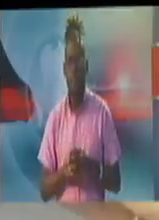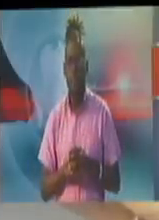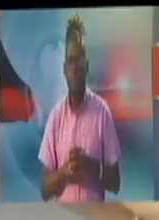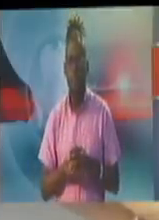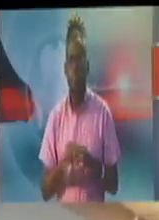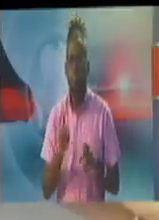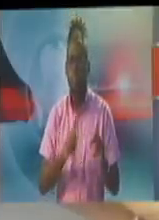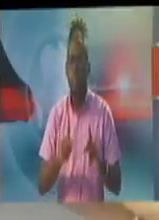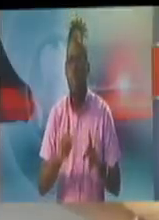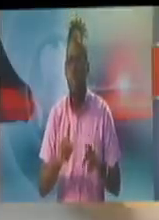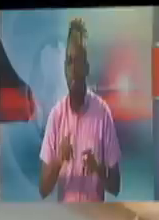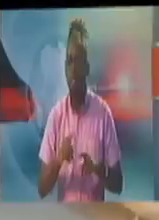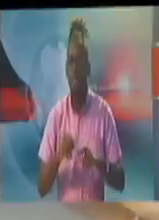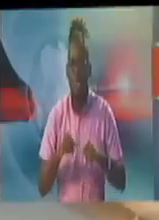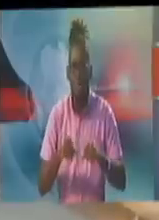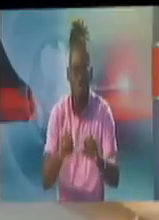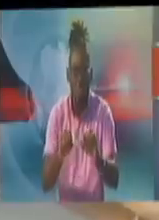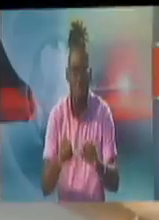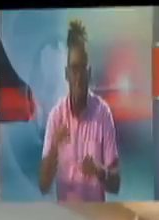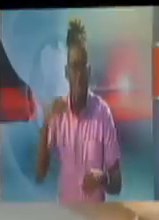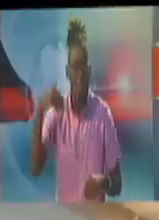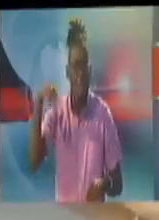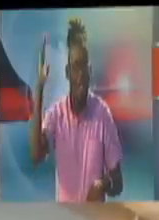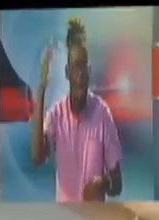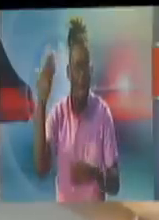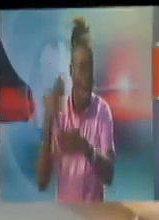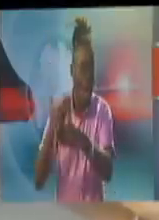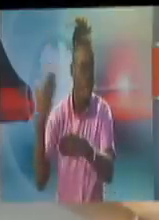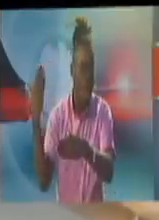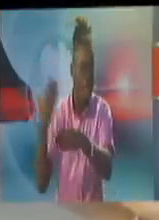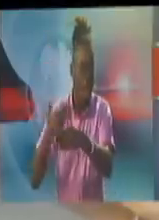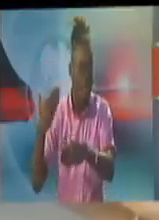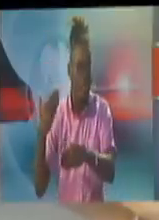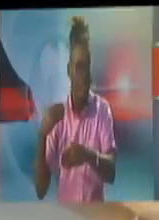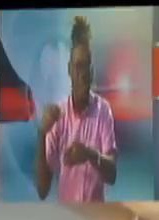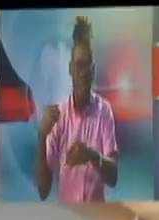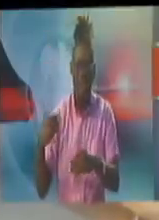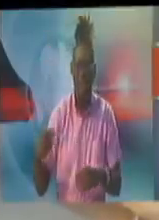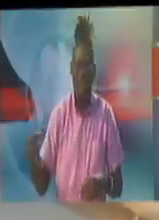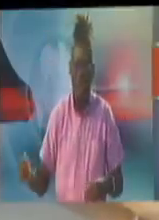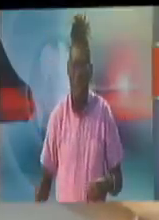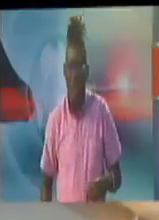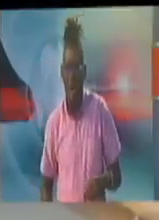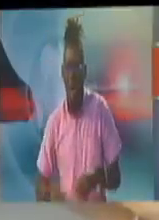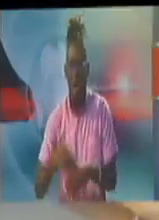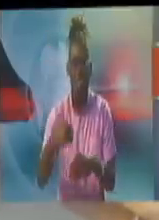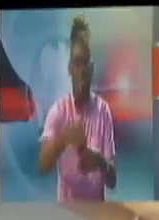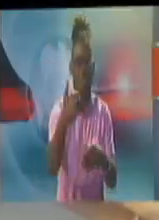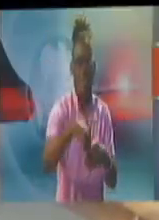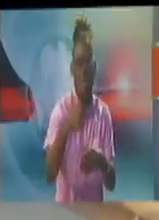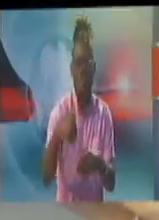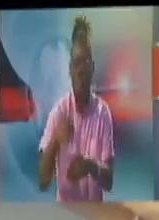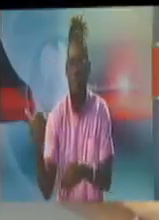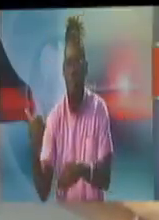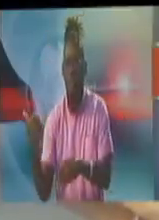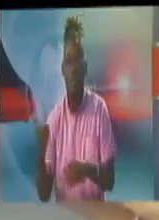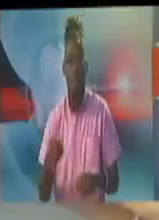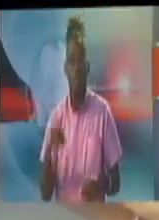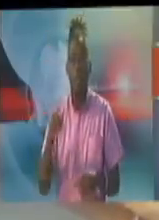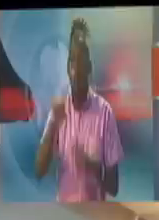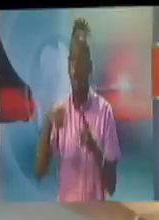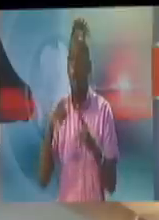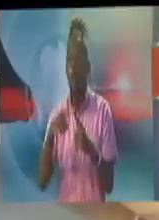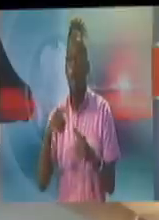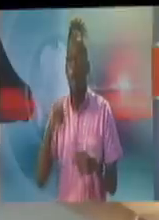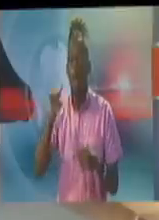visit boyfriends, COVID parties, and things like that. Is there a point where the government will just decide, okay, people are too